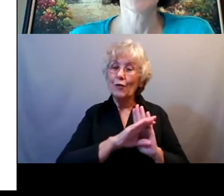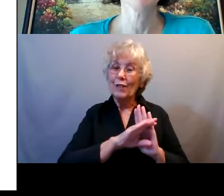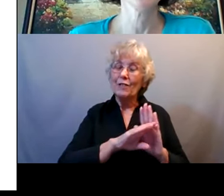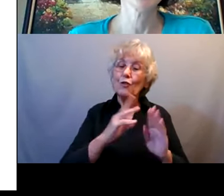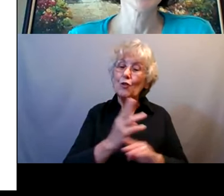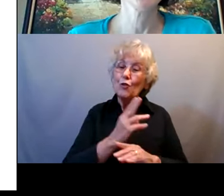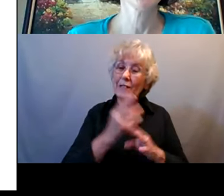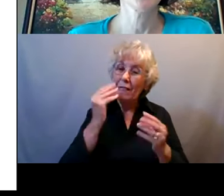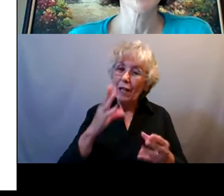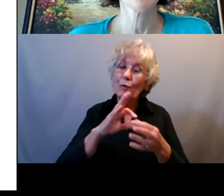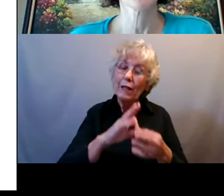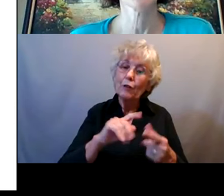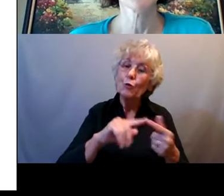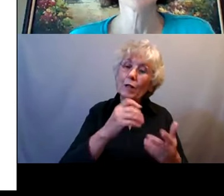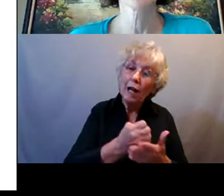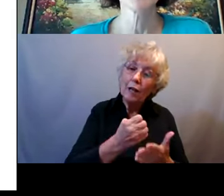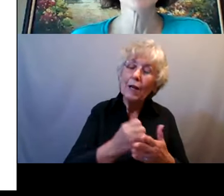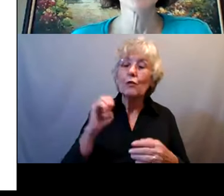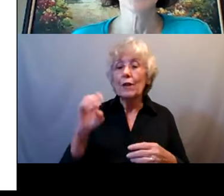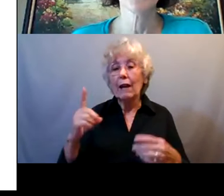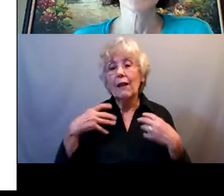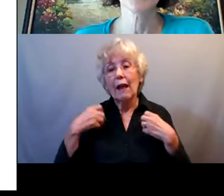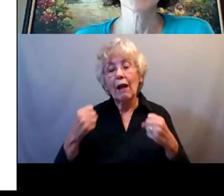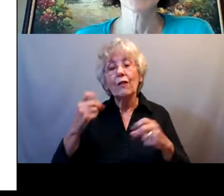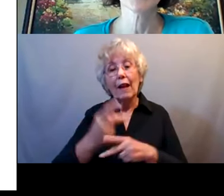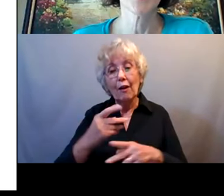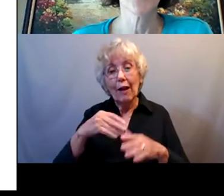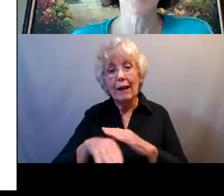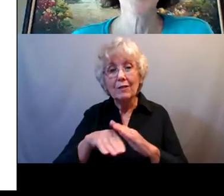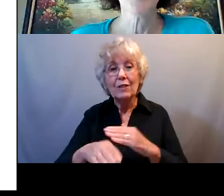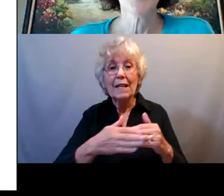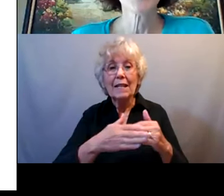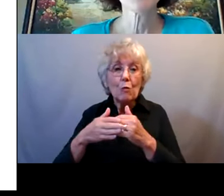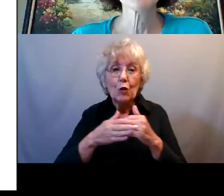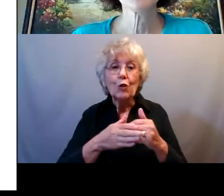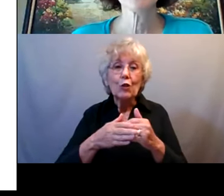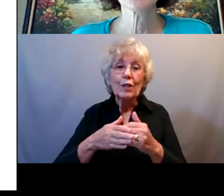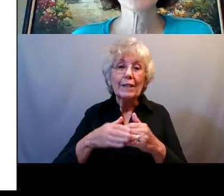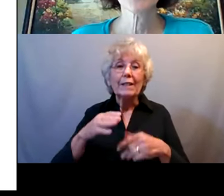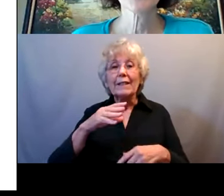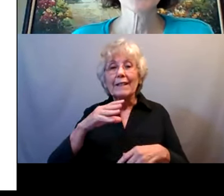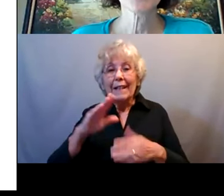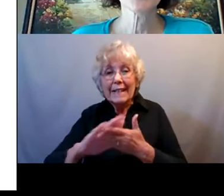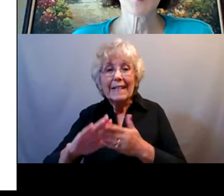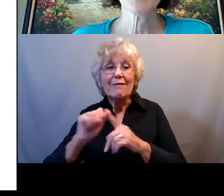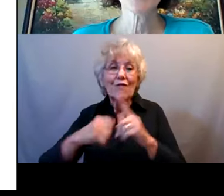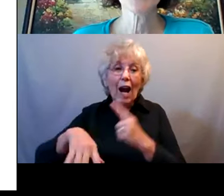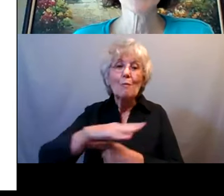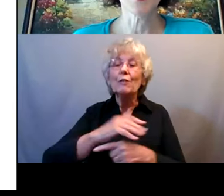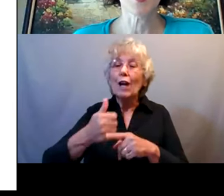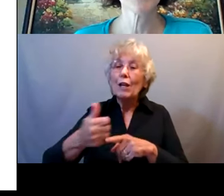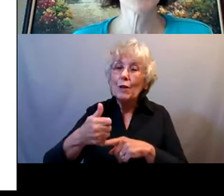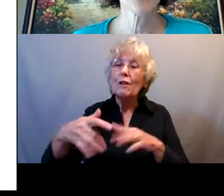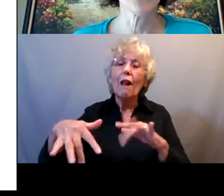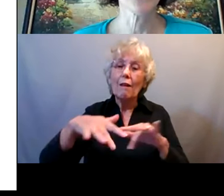the economy and education, healthcare access, sort of neighborhood characteristics, et cetera. And what CDPH has done is divided